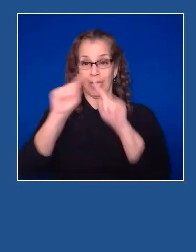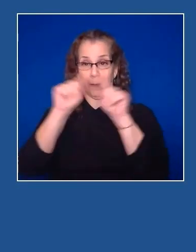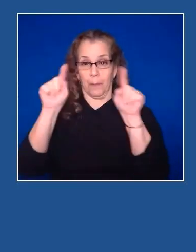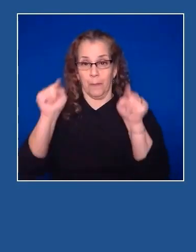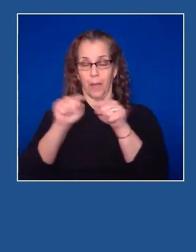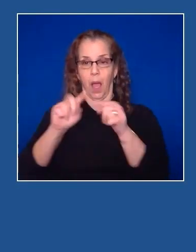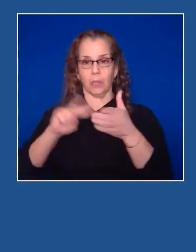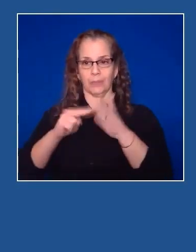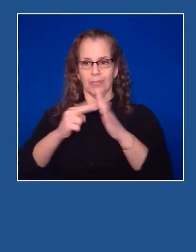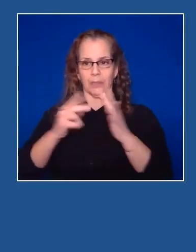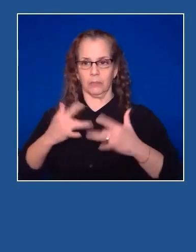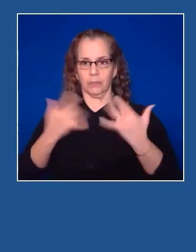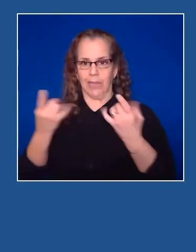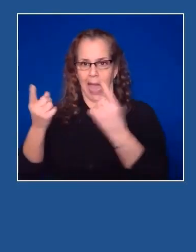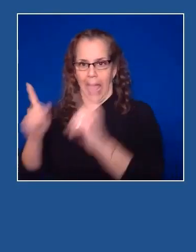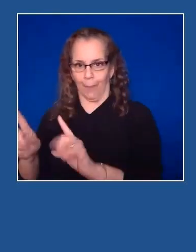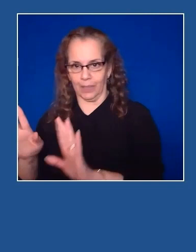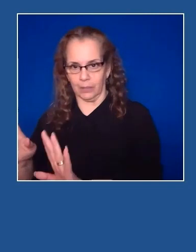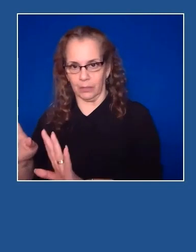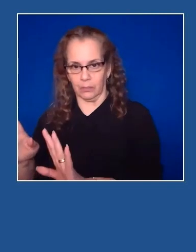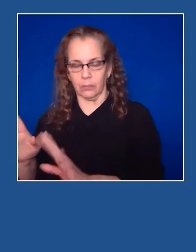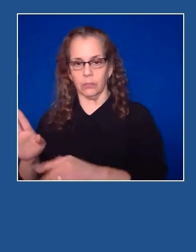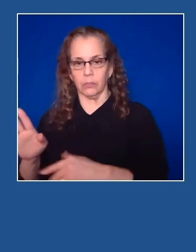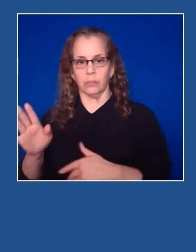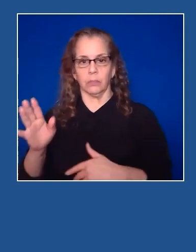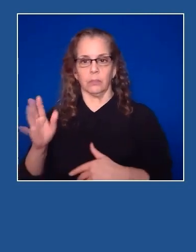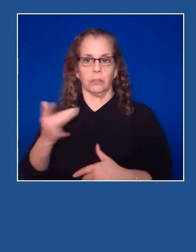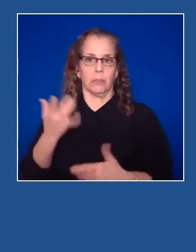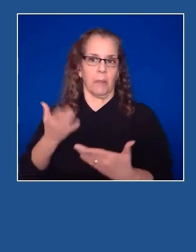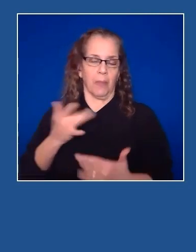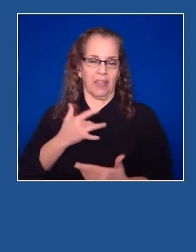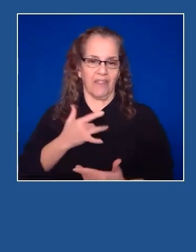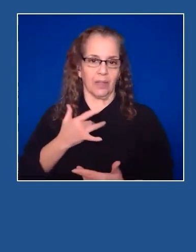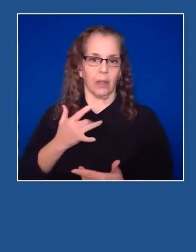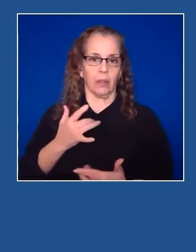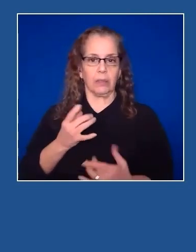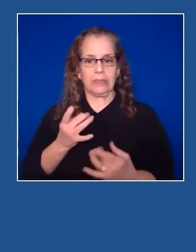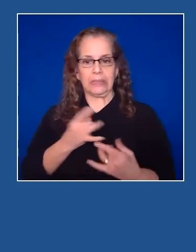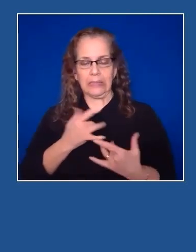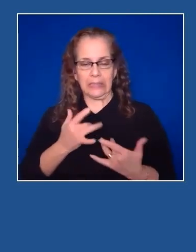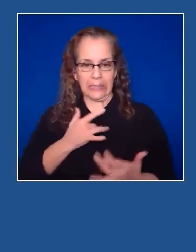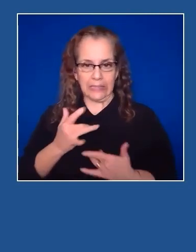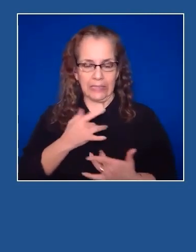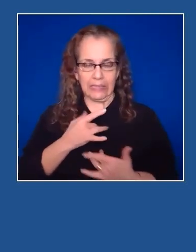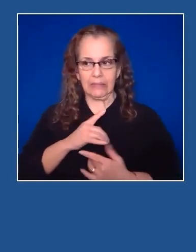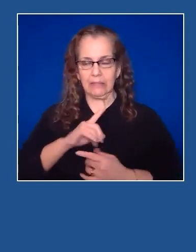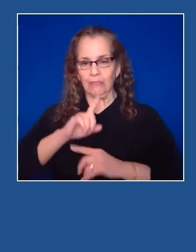emotion, okay? They have vulnerabilities. They might be sensitive, reactive. They might be very,